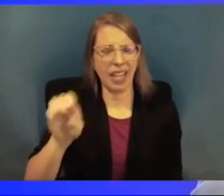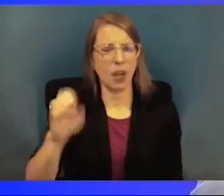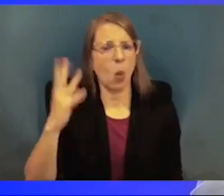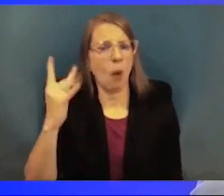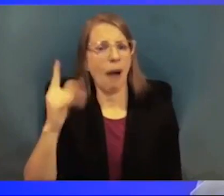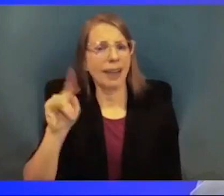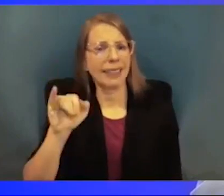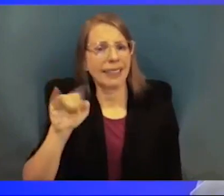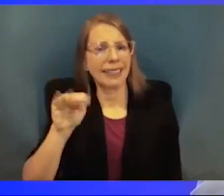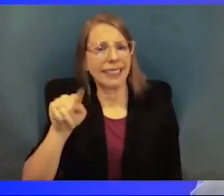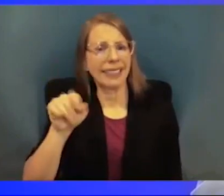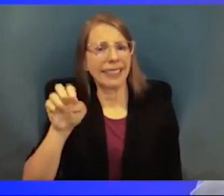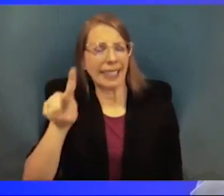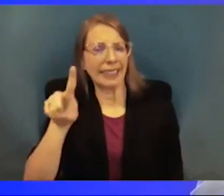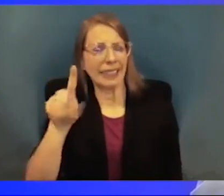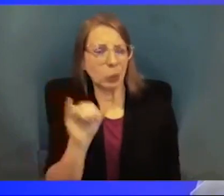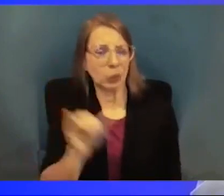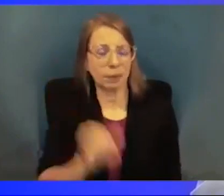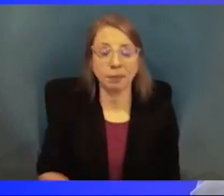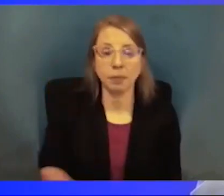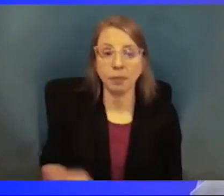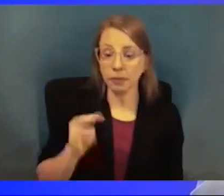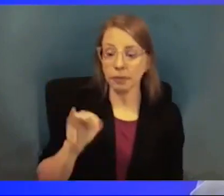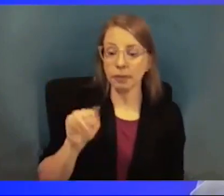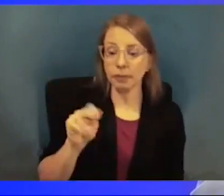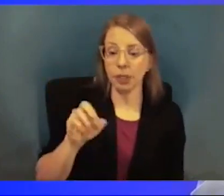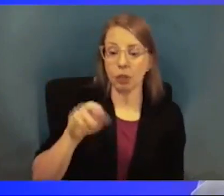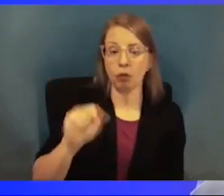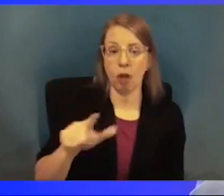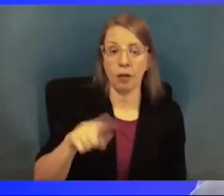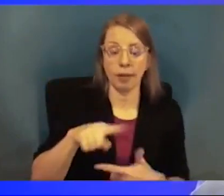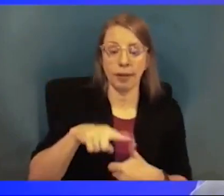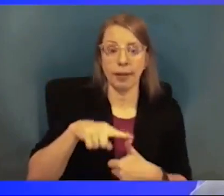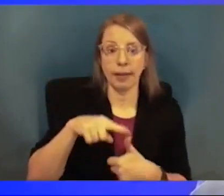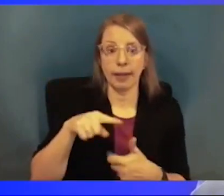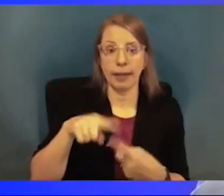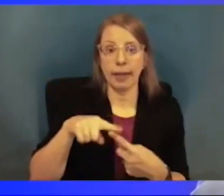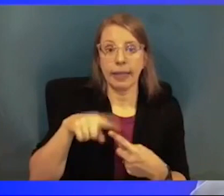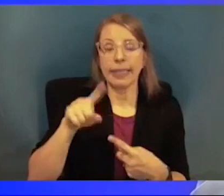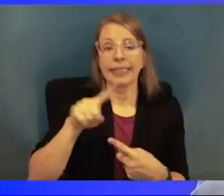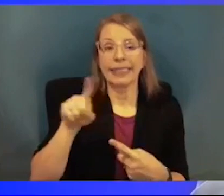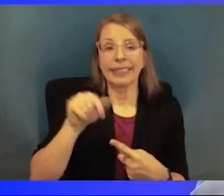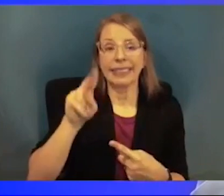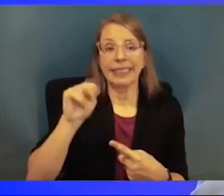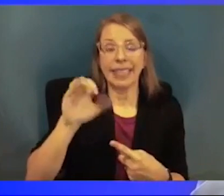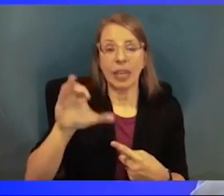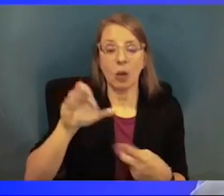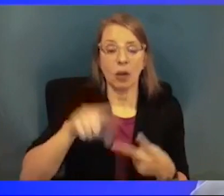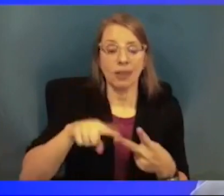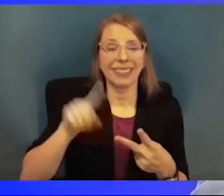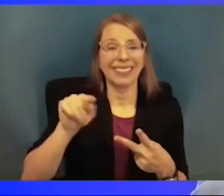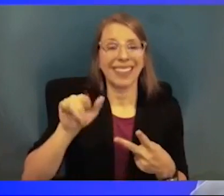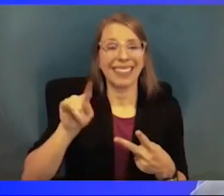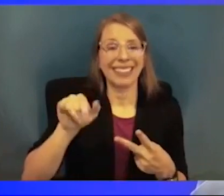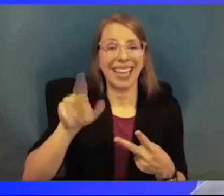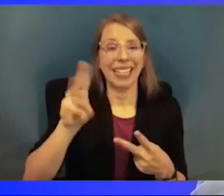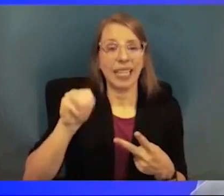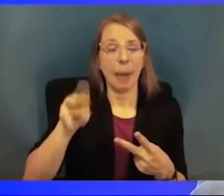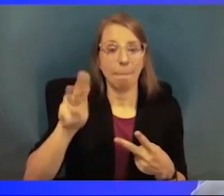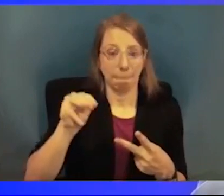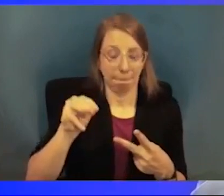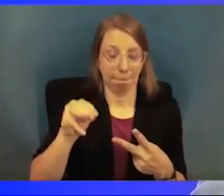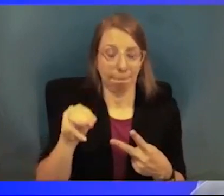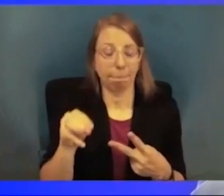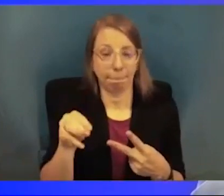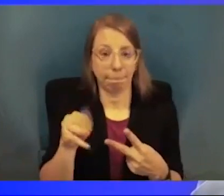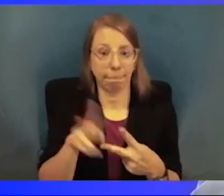That's a great question. Yeah, so mineral means zinc or titanium, either one. Those are both the mineral-based sunscreens.